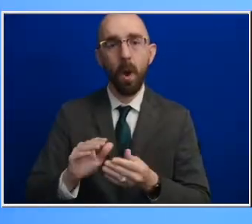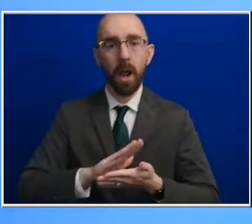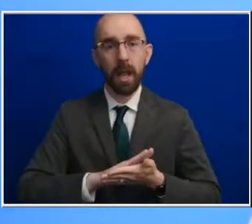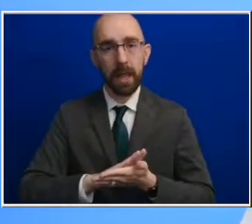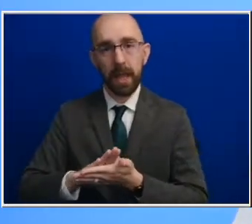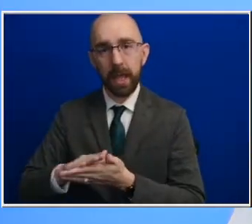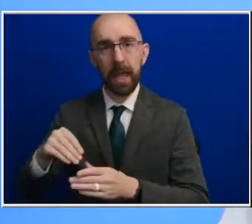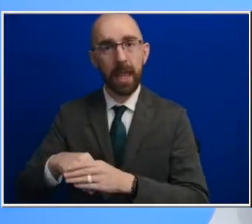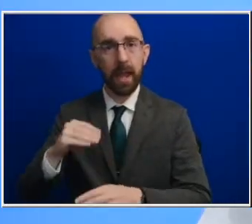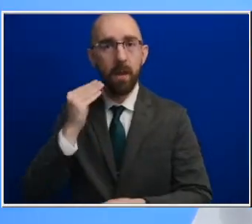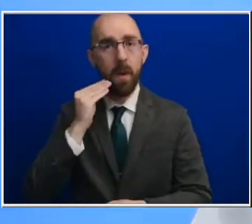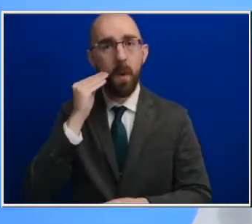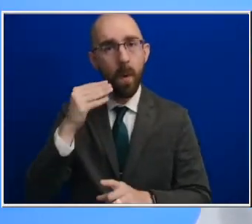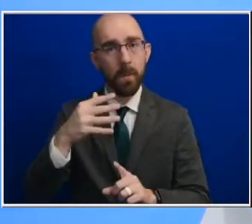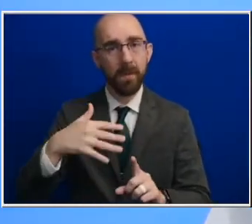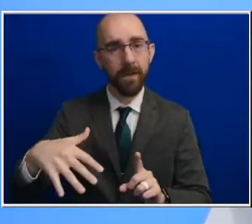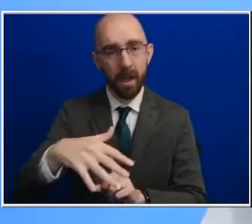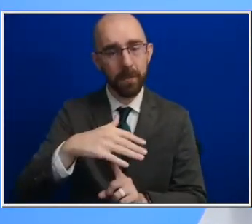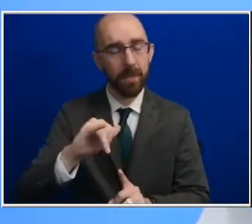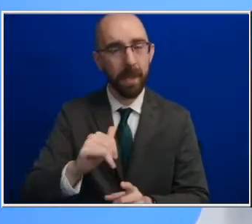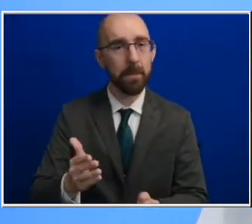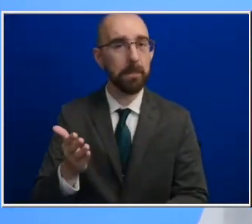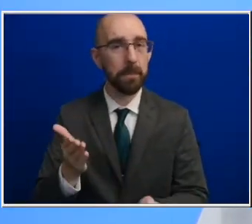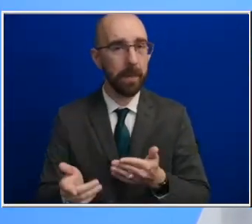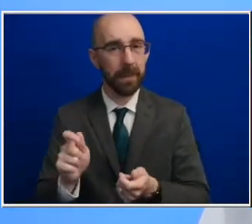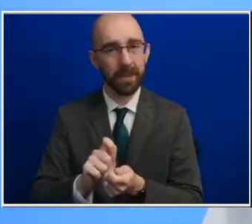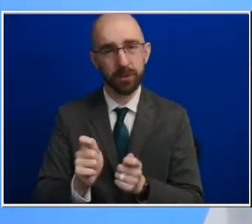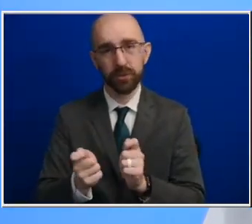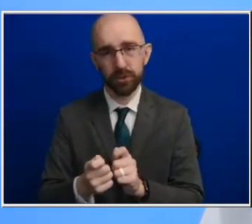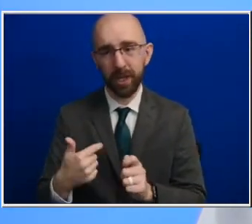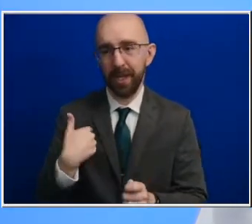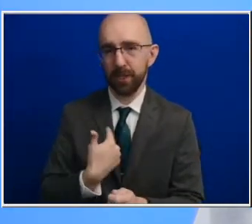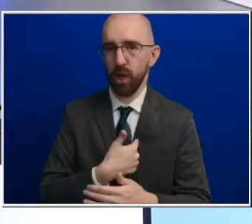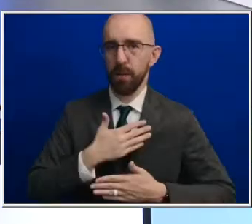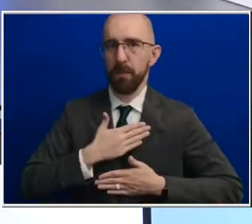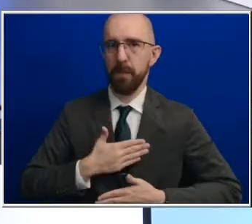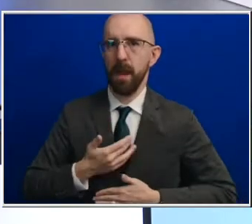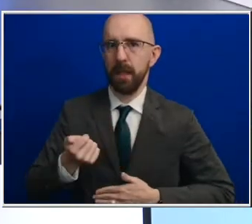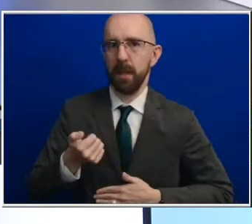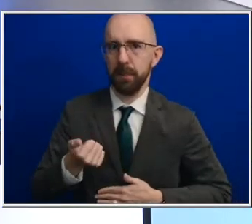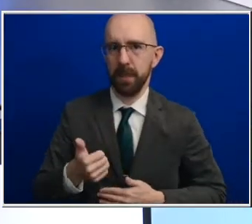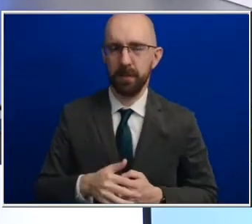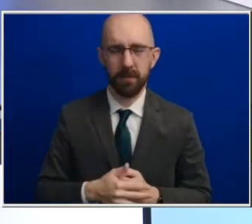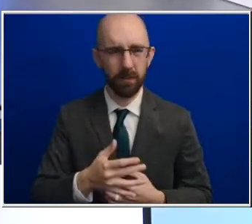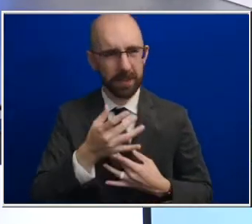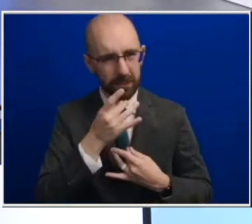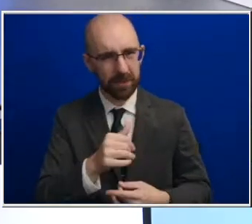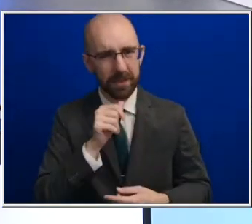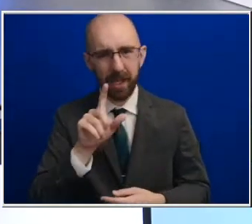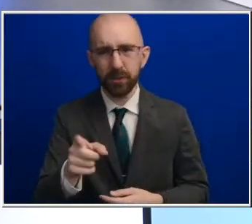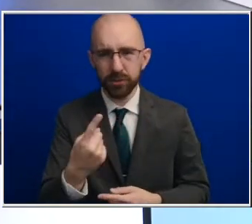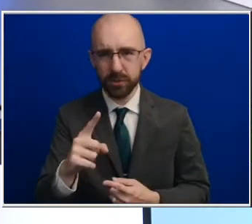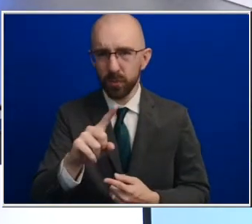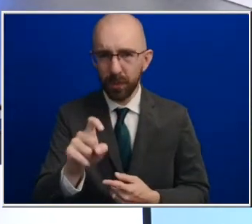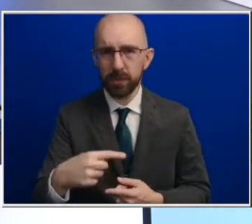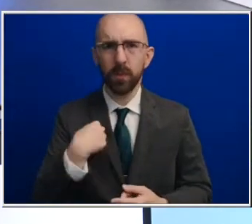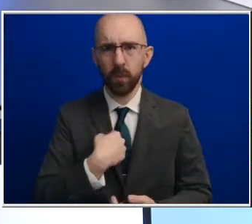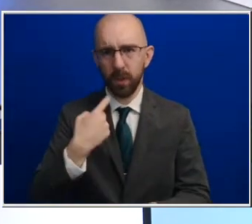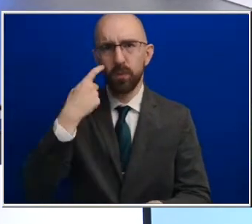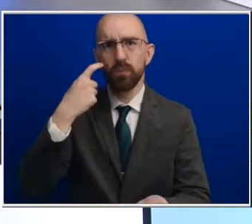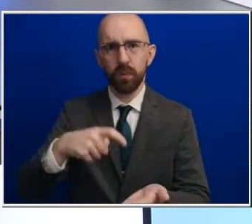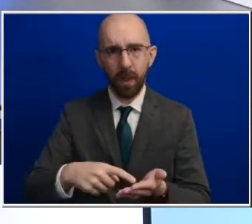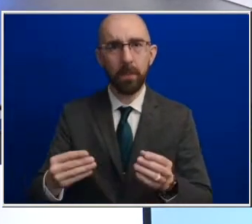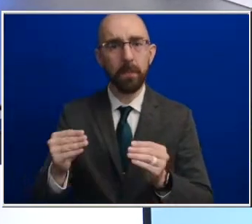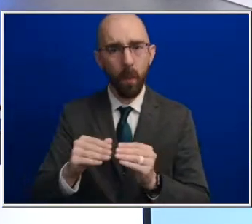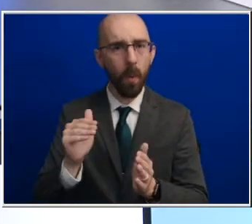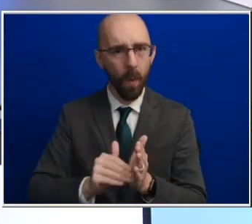home environments, that perhaps it's changed us a little bit. Oh, interesting. So it's not just a question of, well, we recognize it more often, although I bet